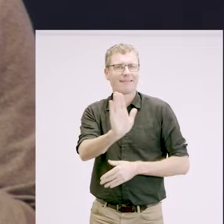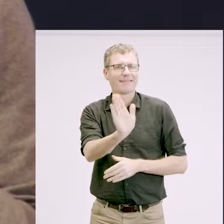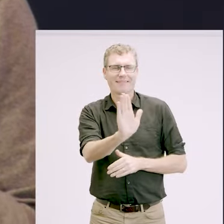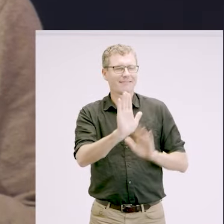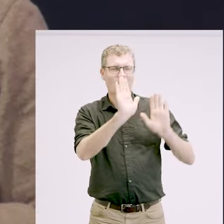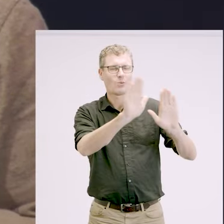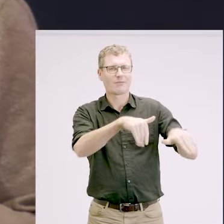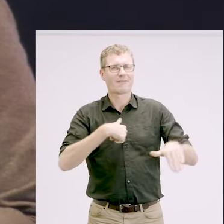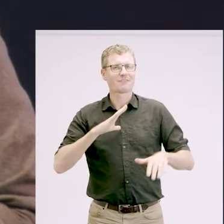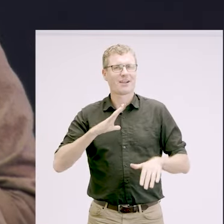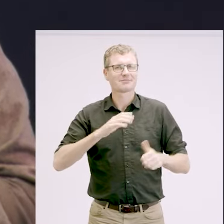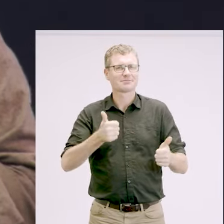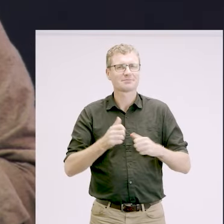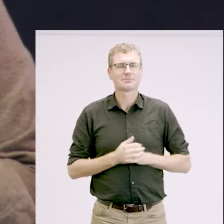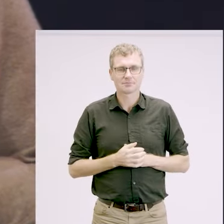fine.